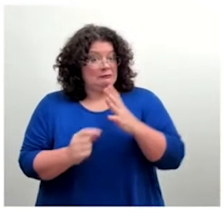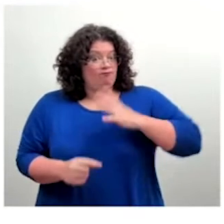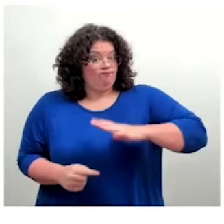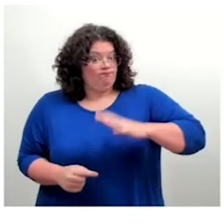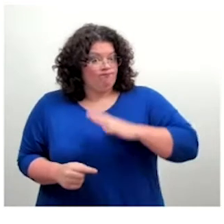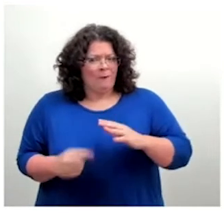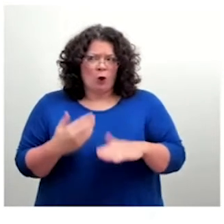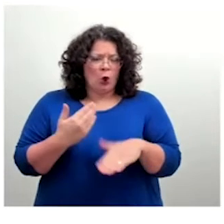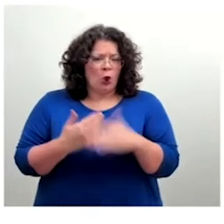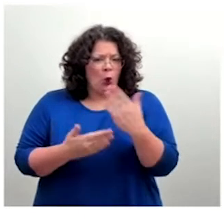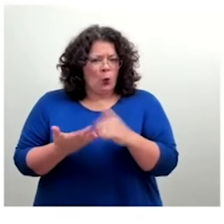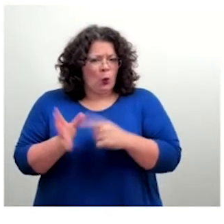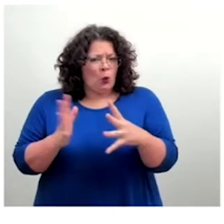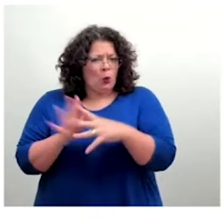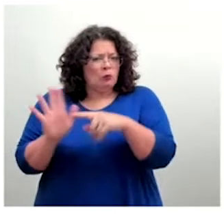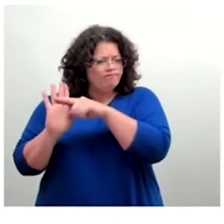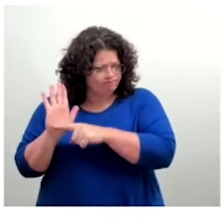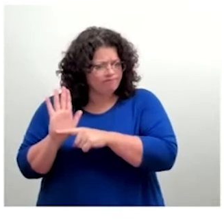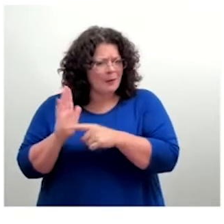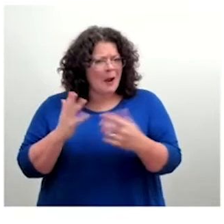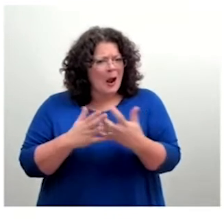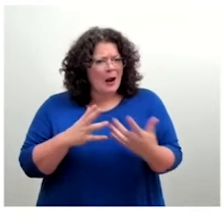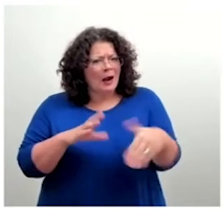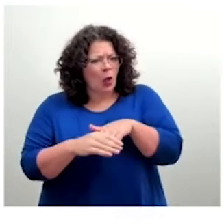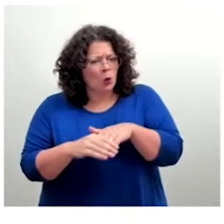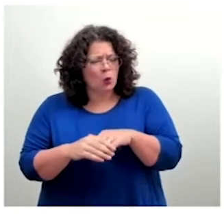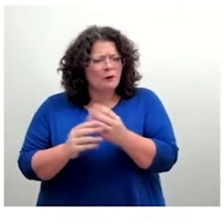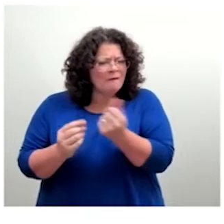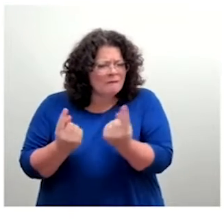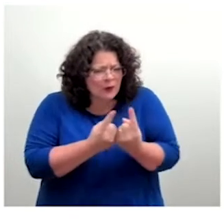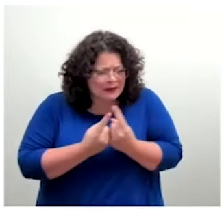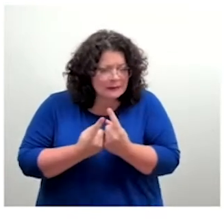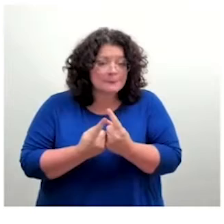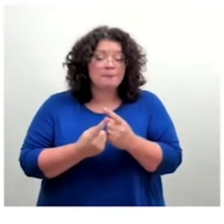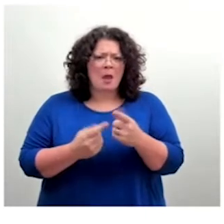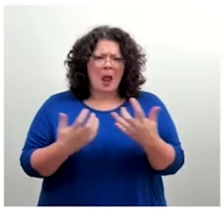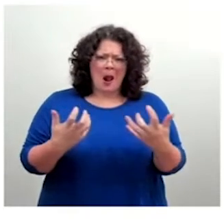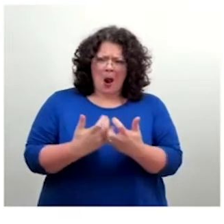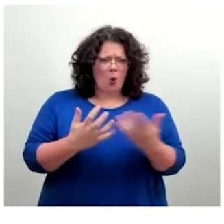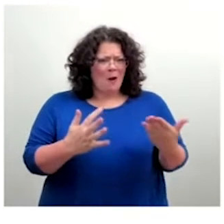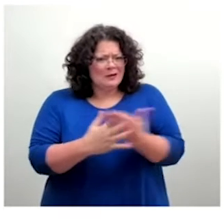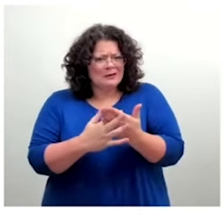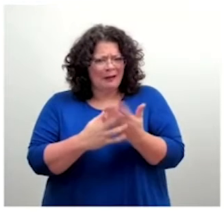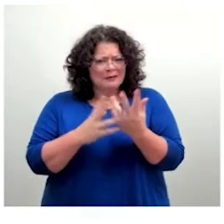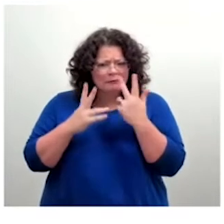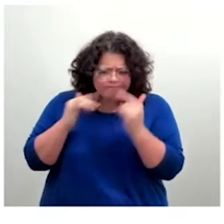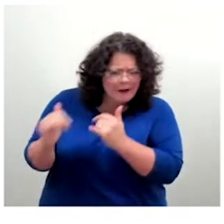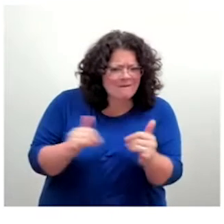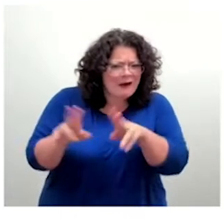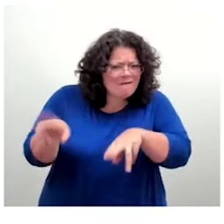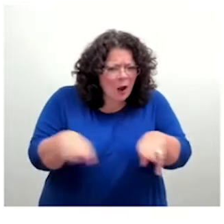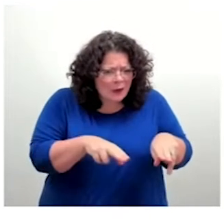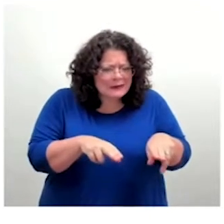to contact the enforcement bodies. And importantly, it needs to be regularly updated as and when you make changes to your website. We